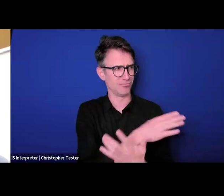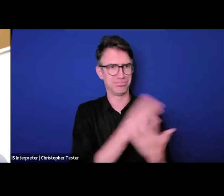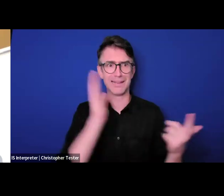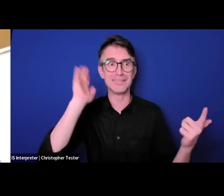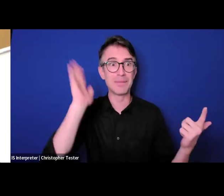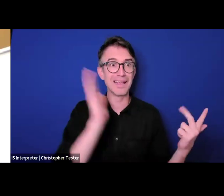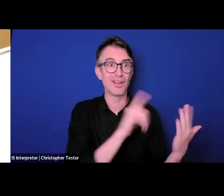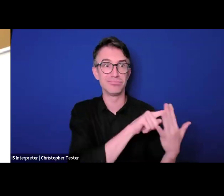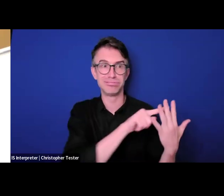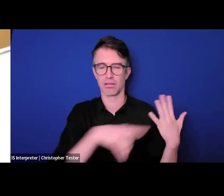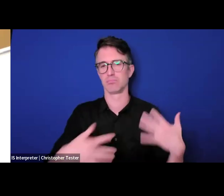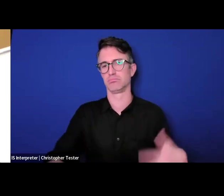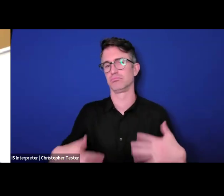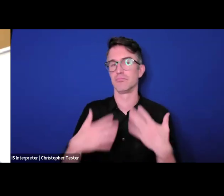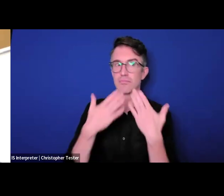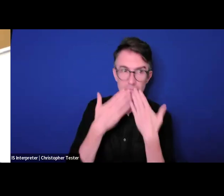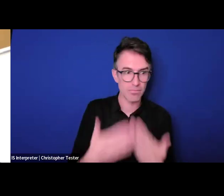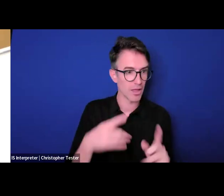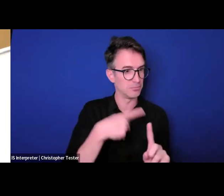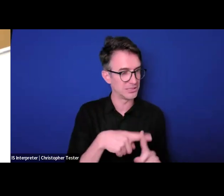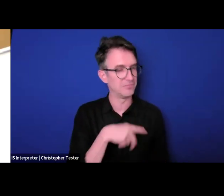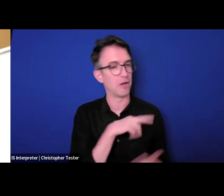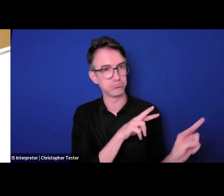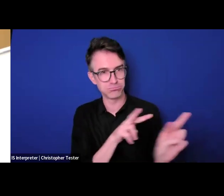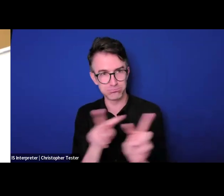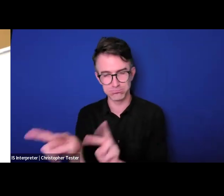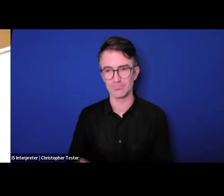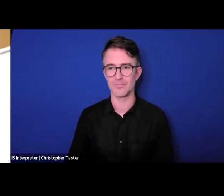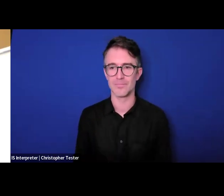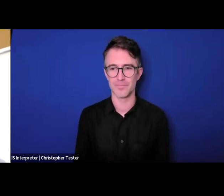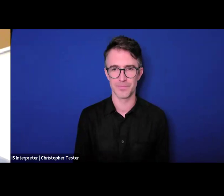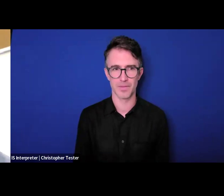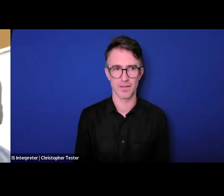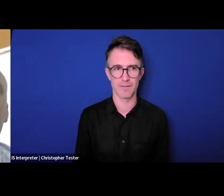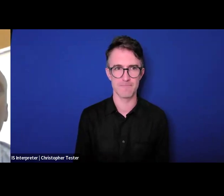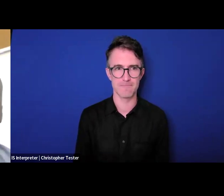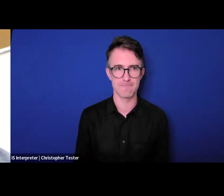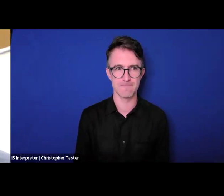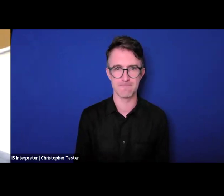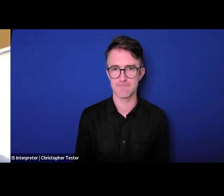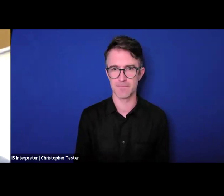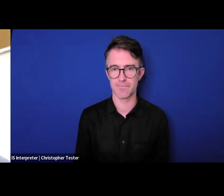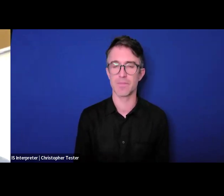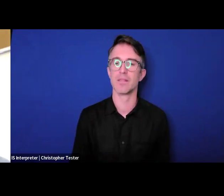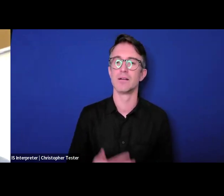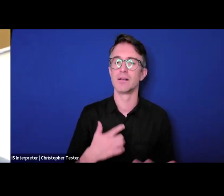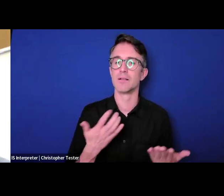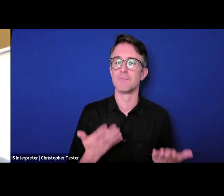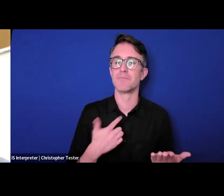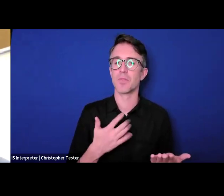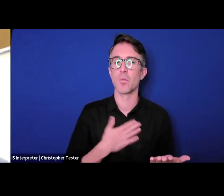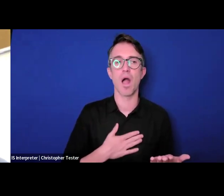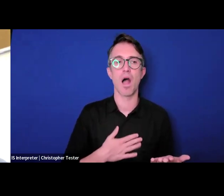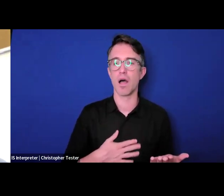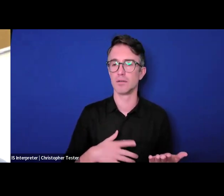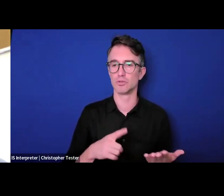me. I will take this opportunity to share with you the experience of